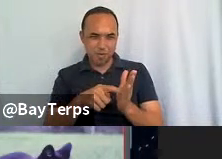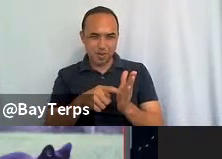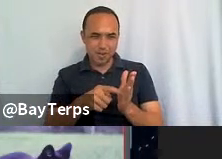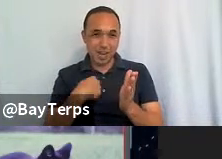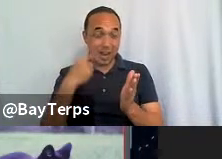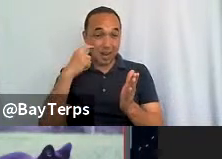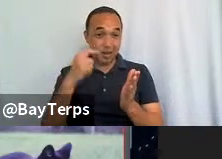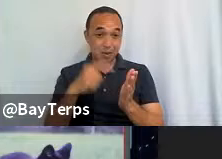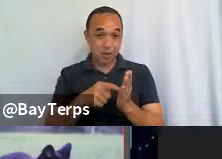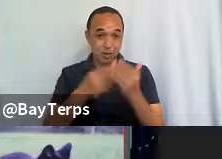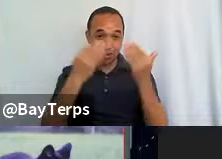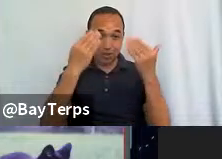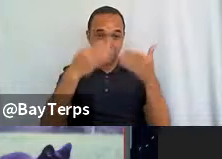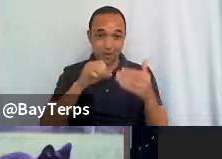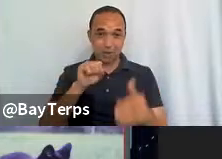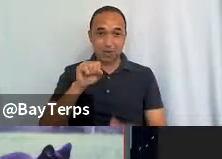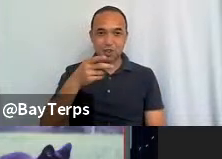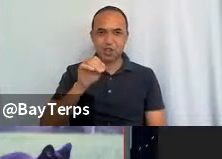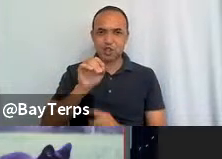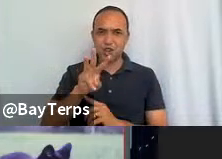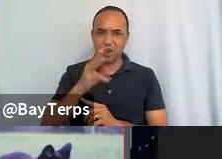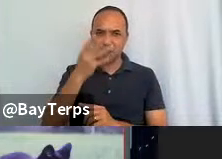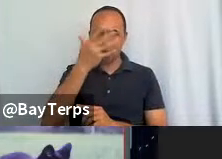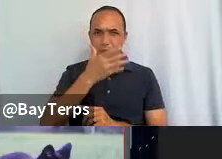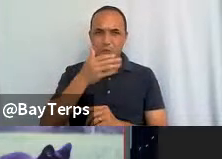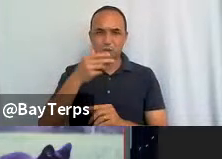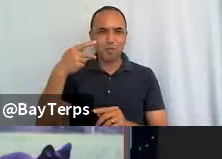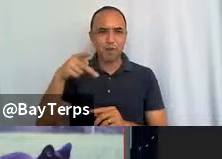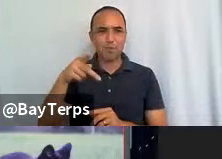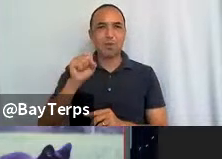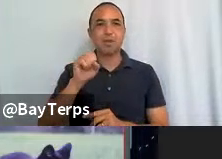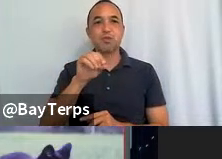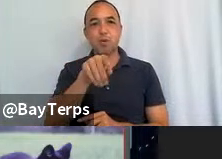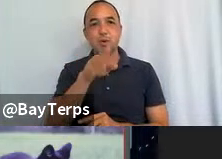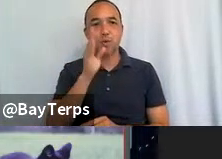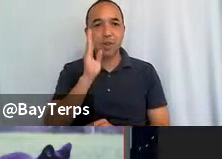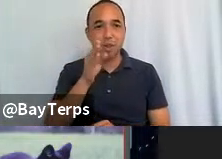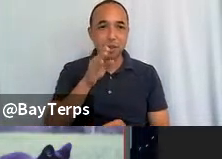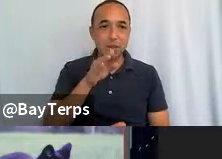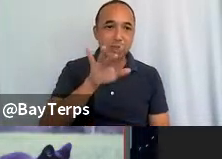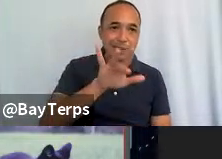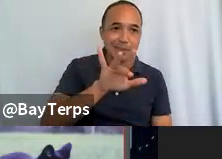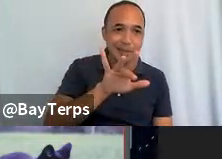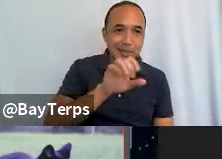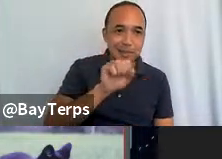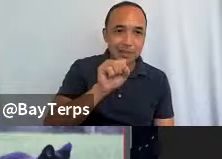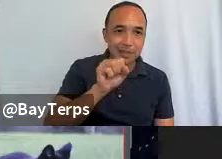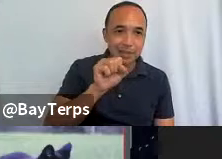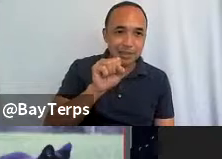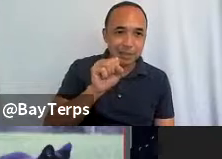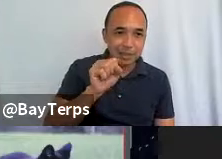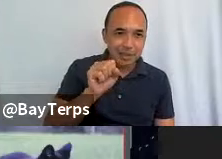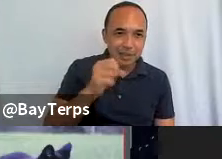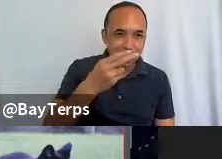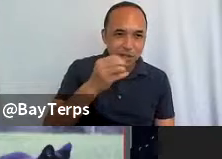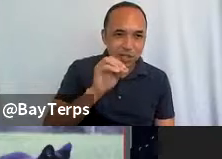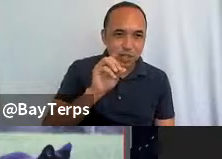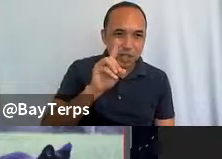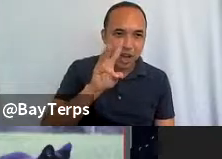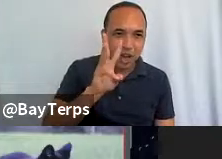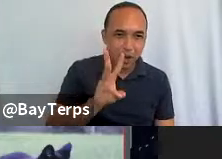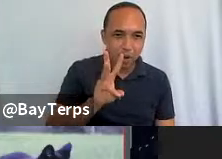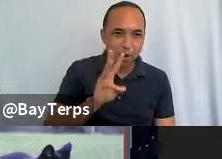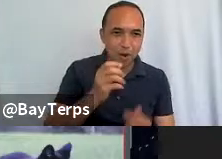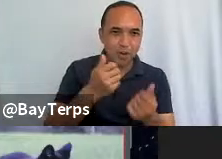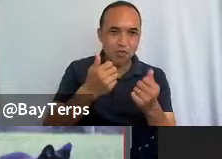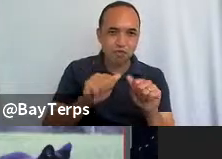the darkest colors look purple. So I'm going to go into the shadows and try to pull